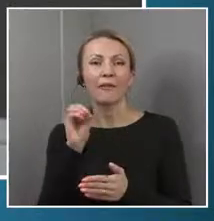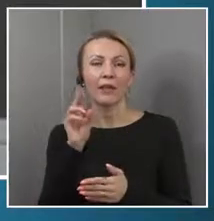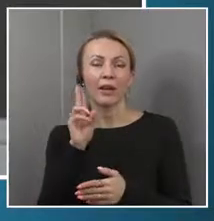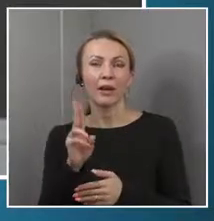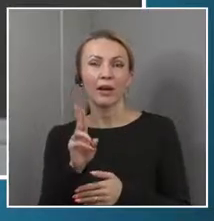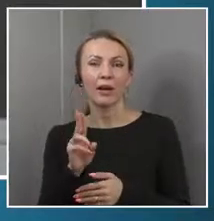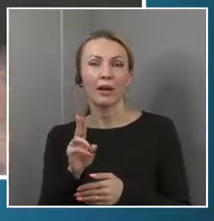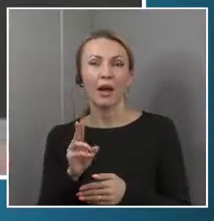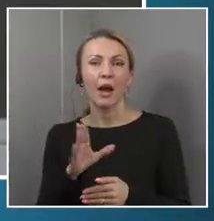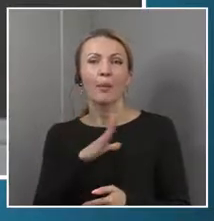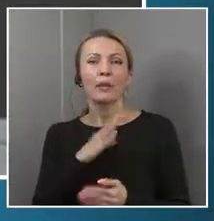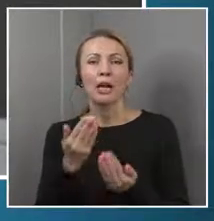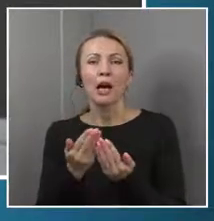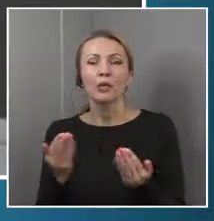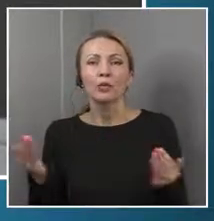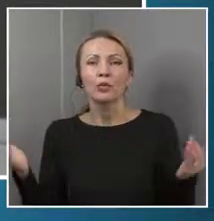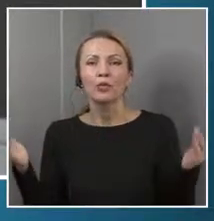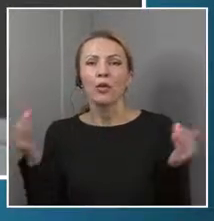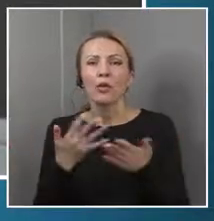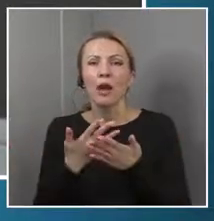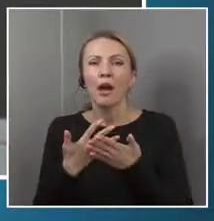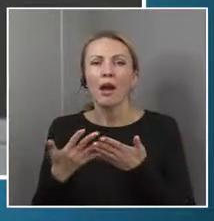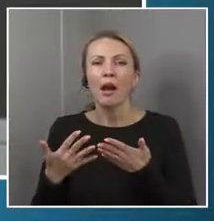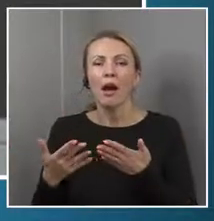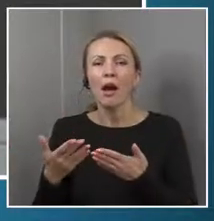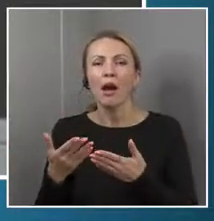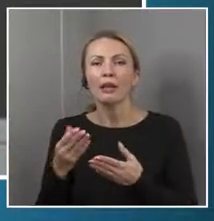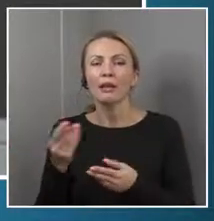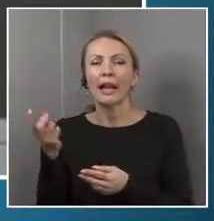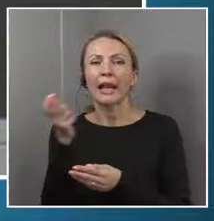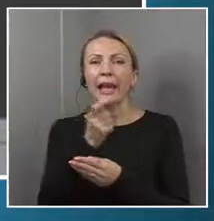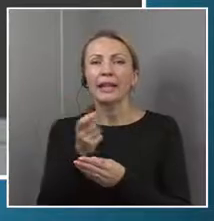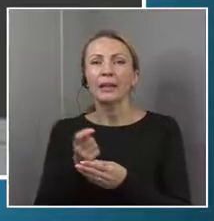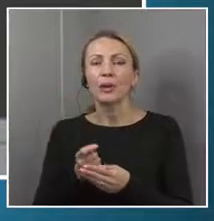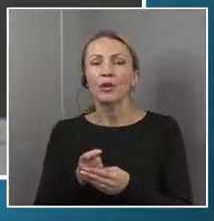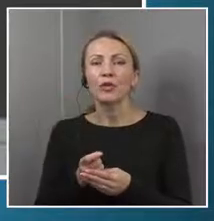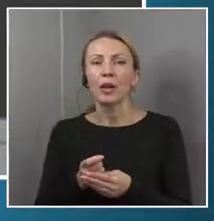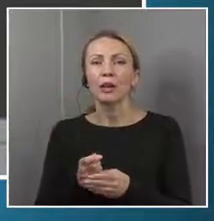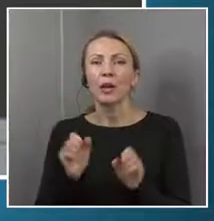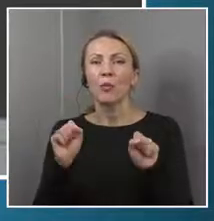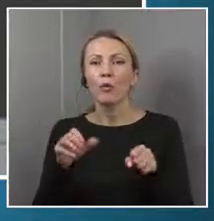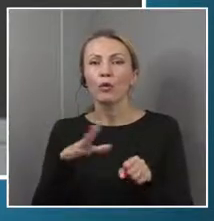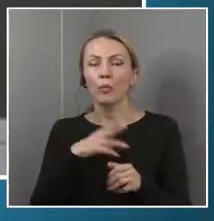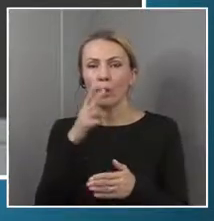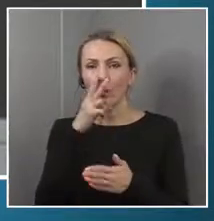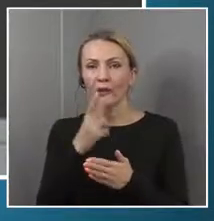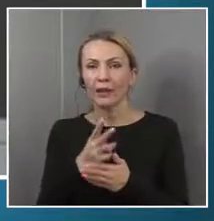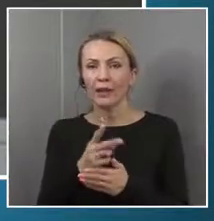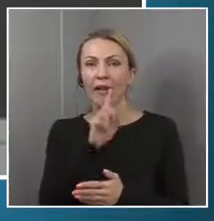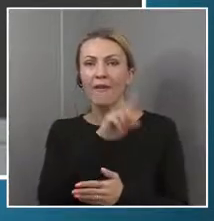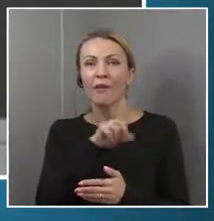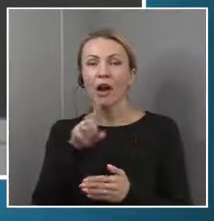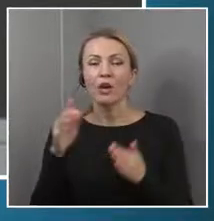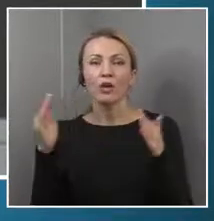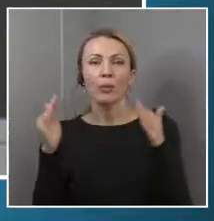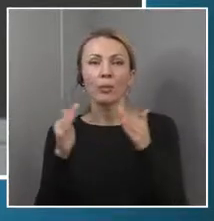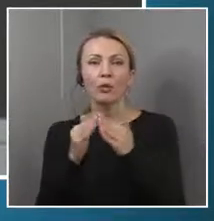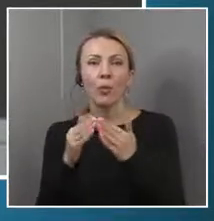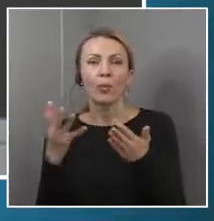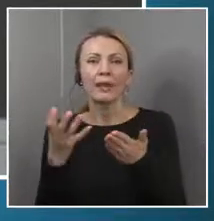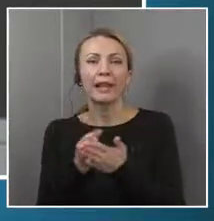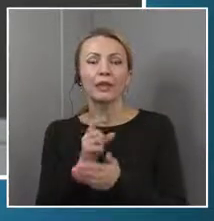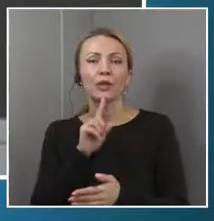more or less mass-produced items. Or to draw a parallel with